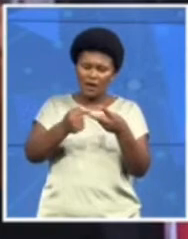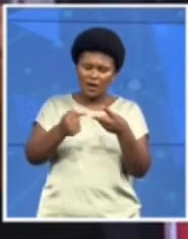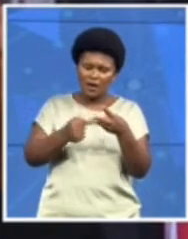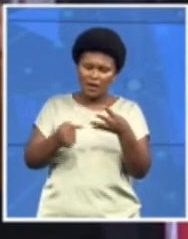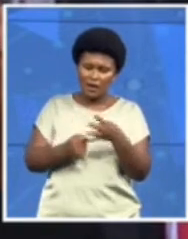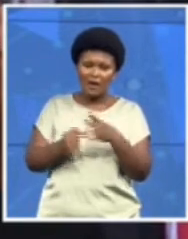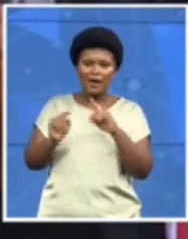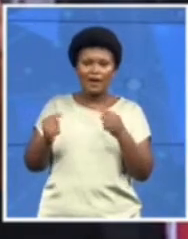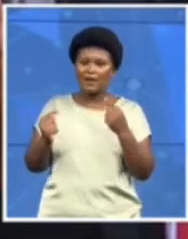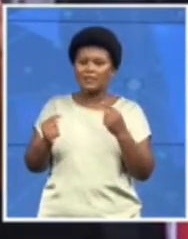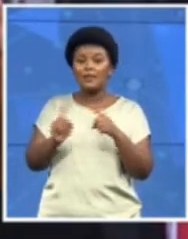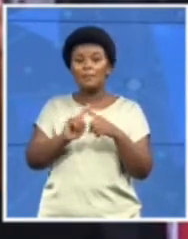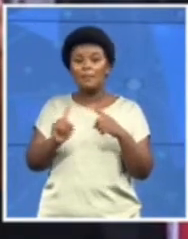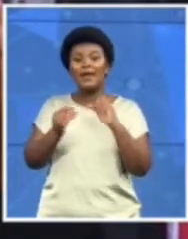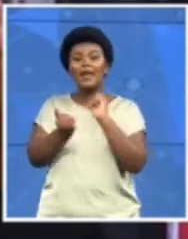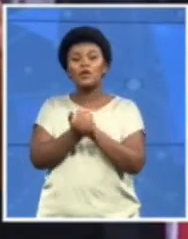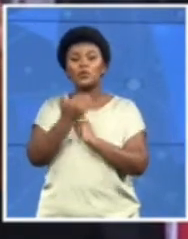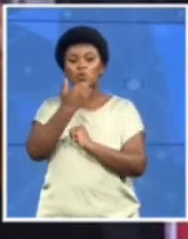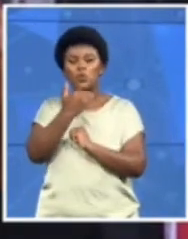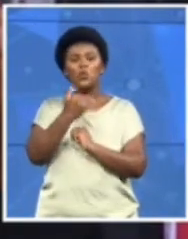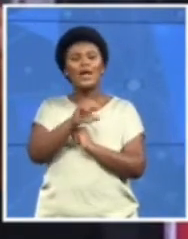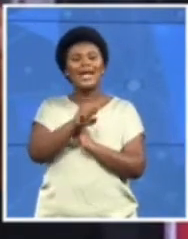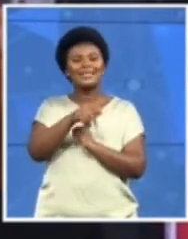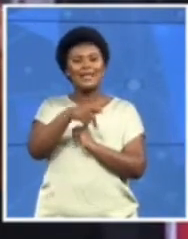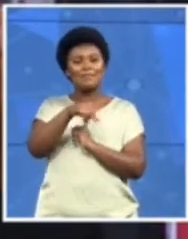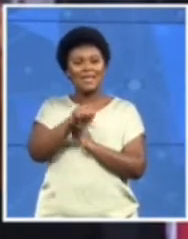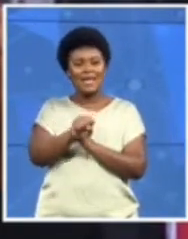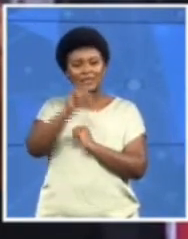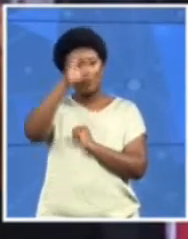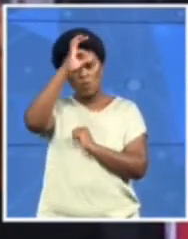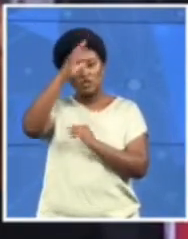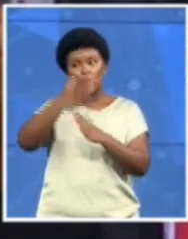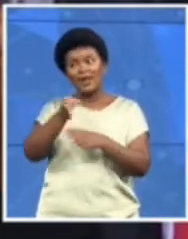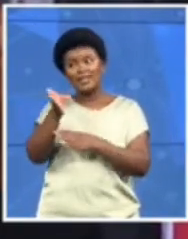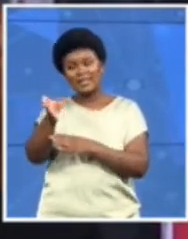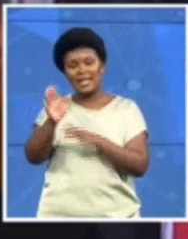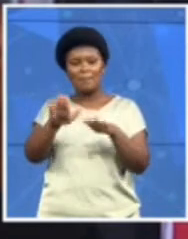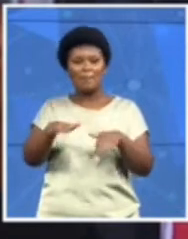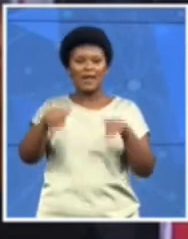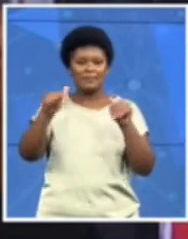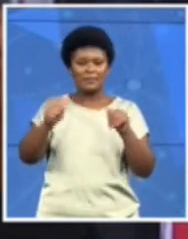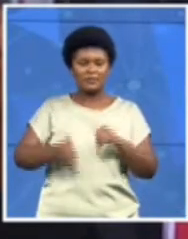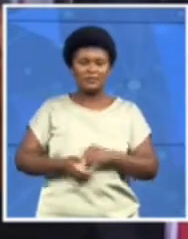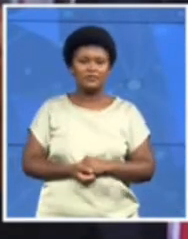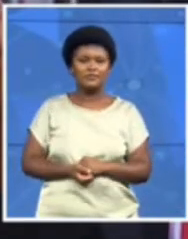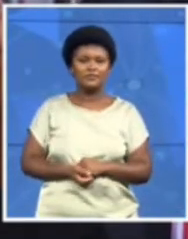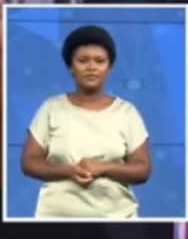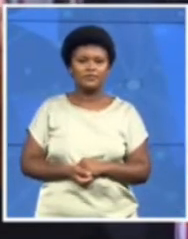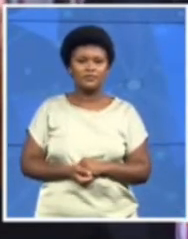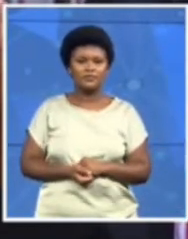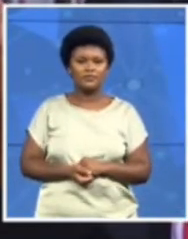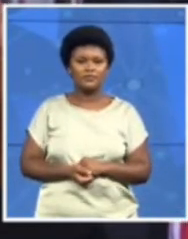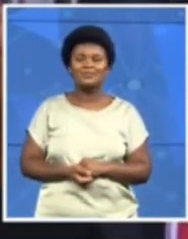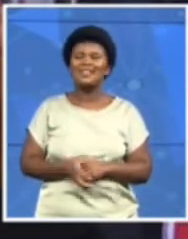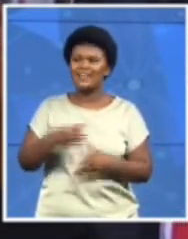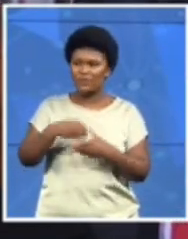in Parliament. And do those possessions link him to the arson? That will be part of investigation. We cannot divulge that at this